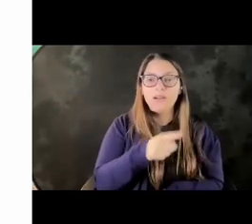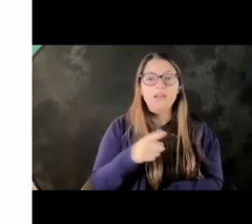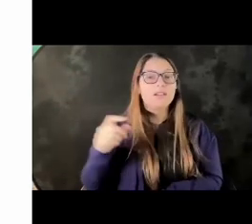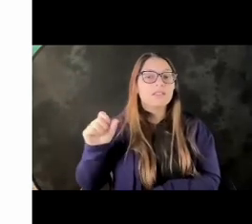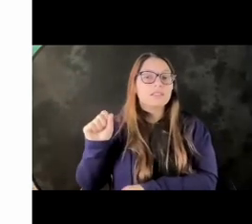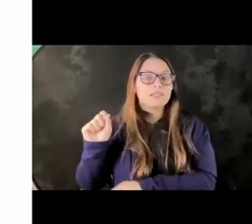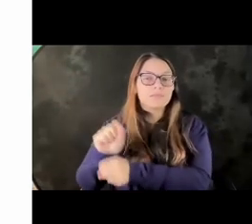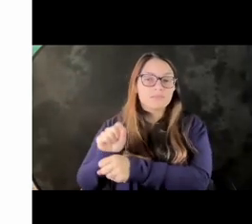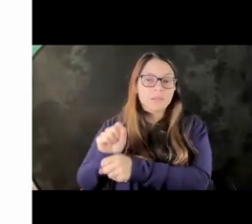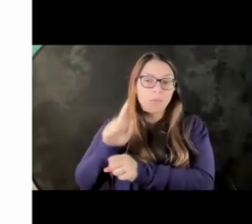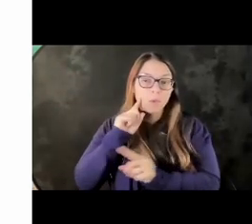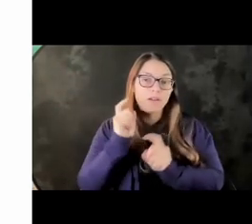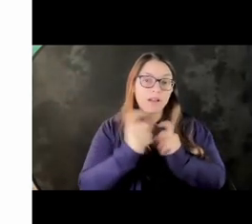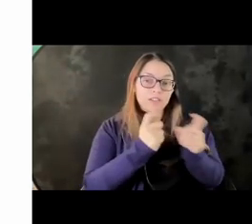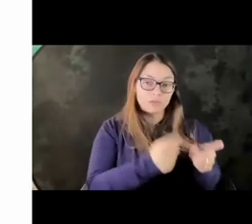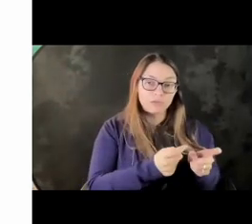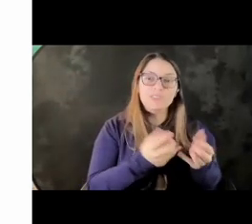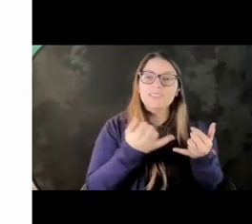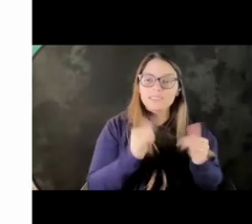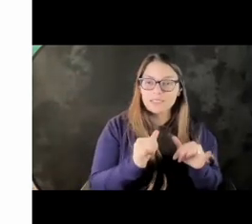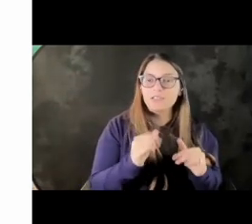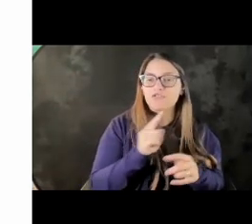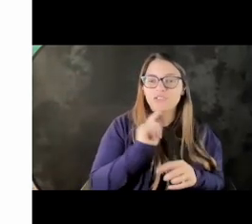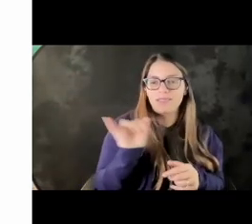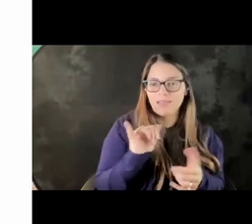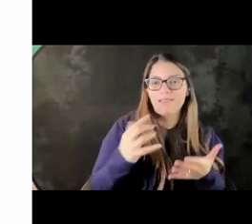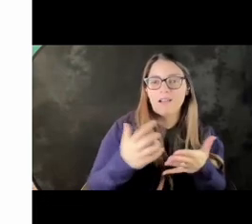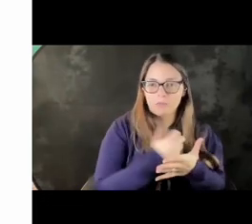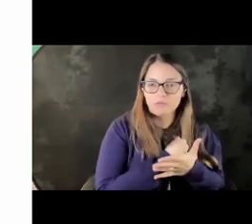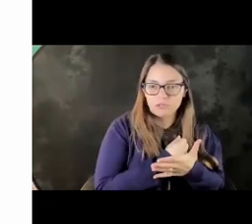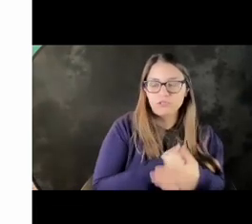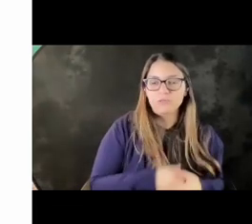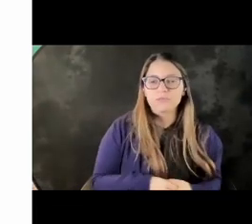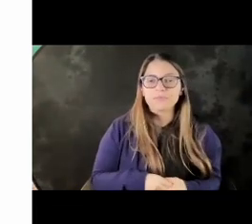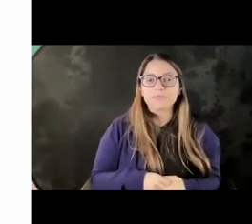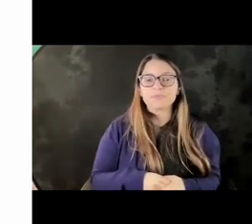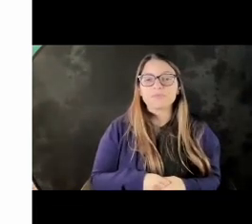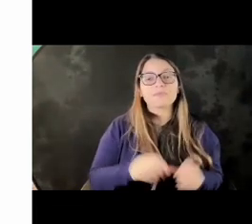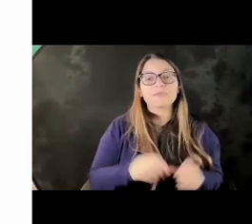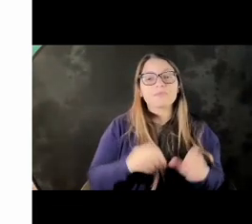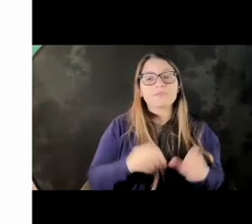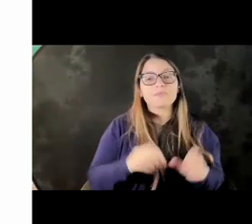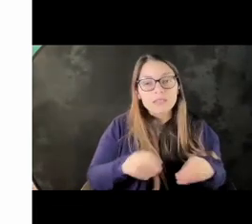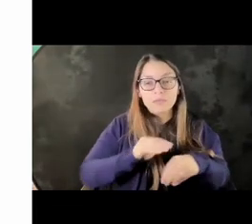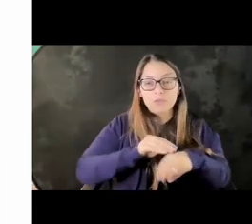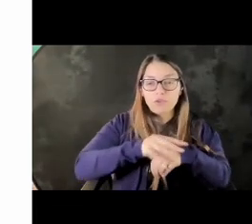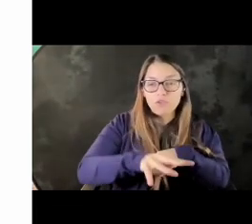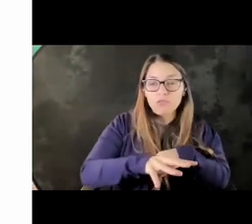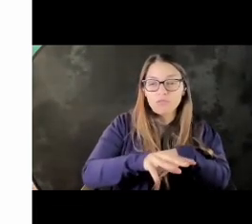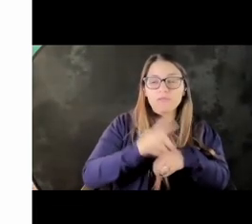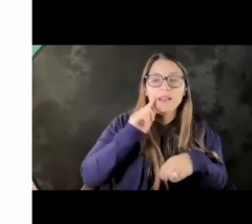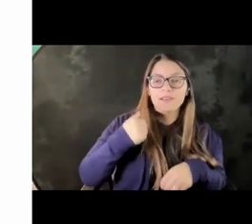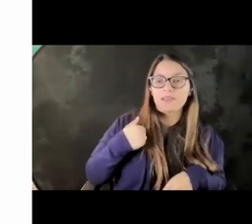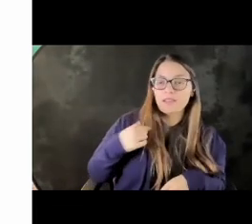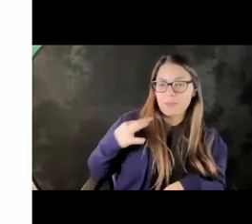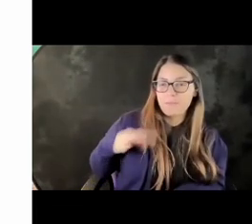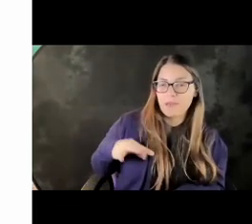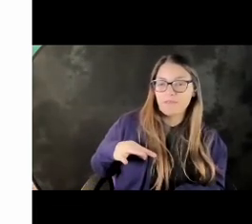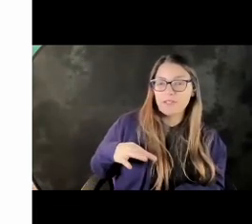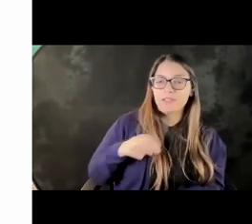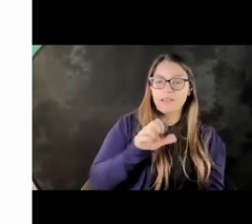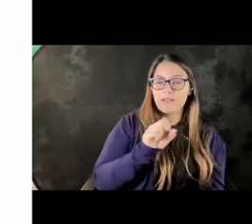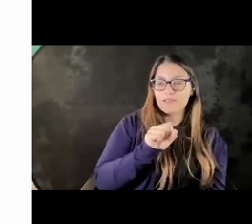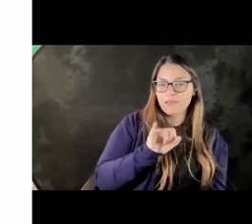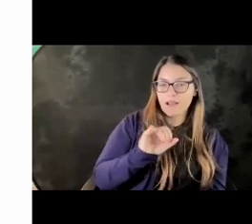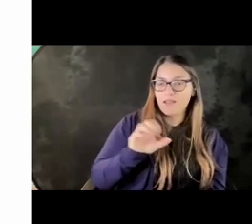are still treated as compensation, and it is possible that it may affect benefits because the earned